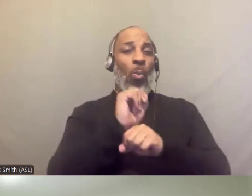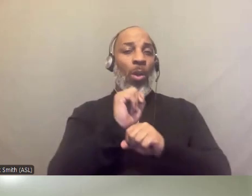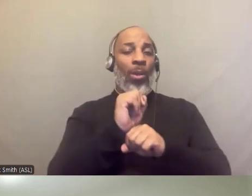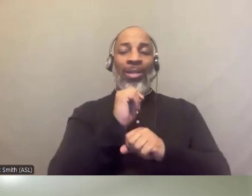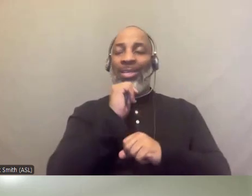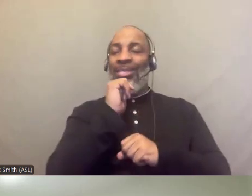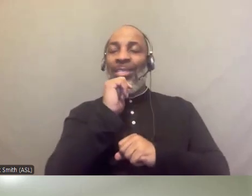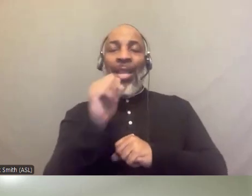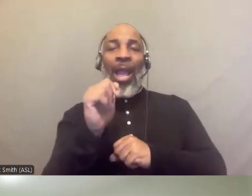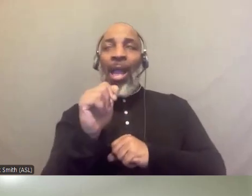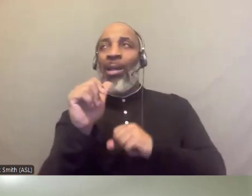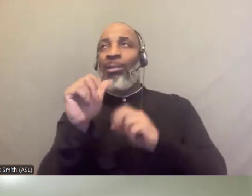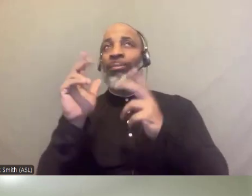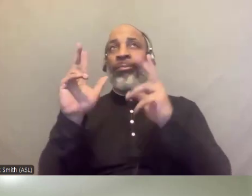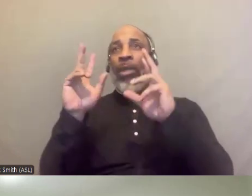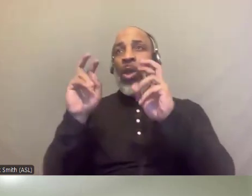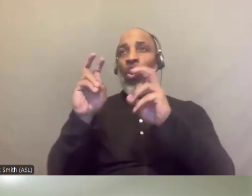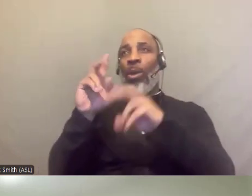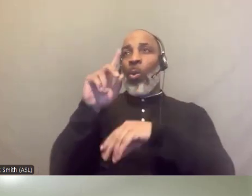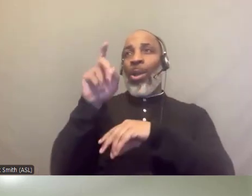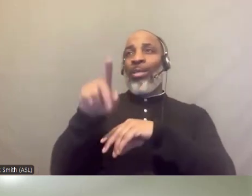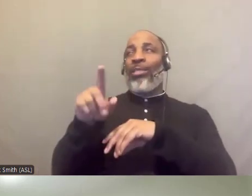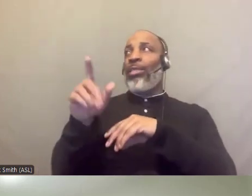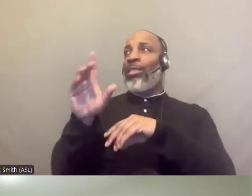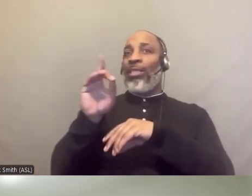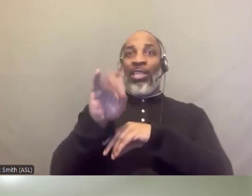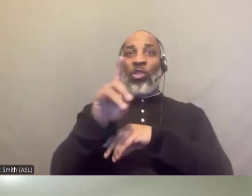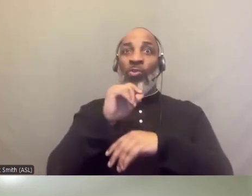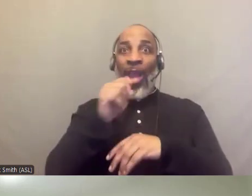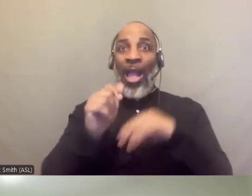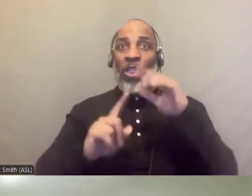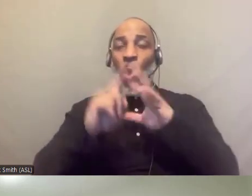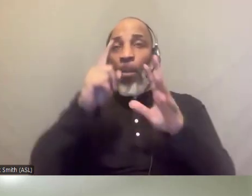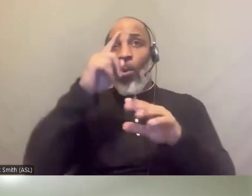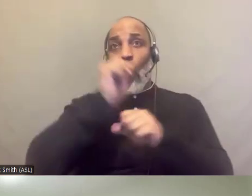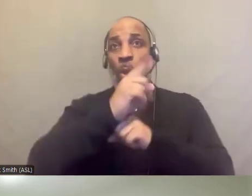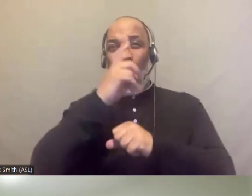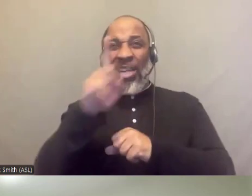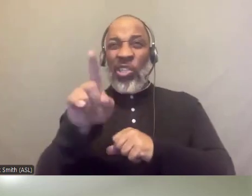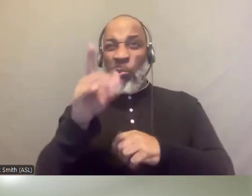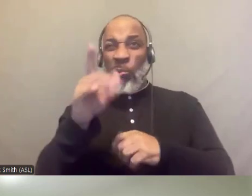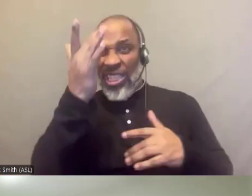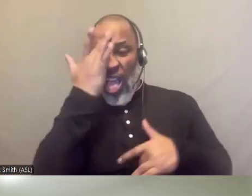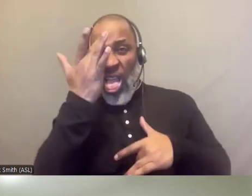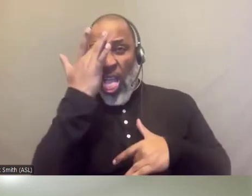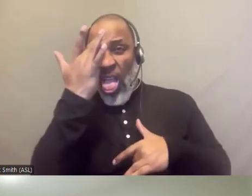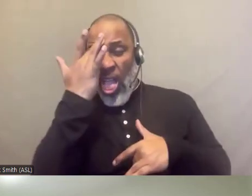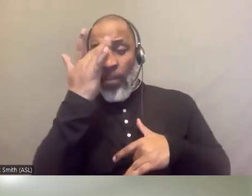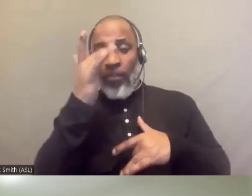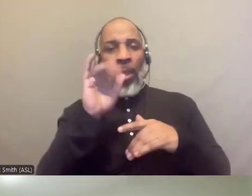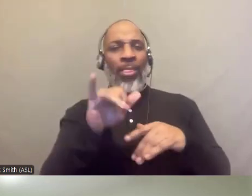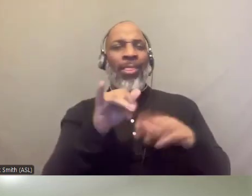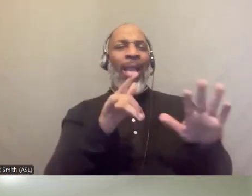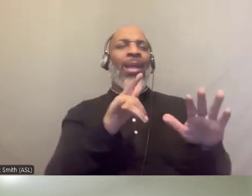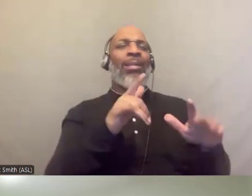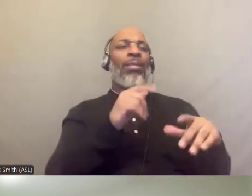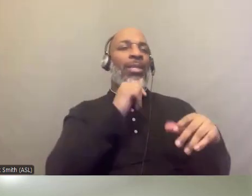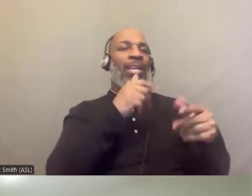question of did you not show up to work because you were too sick, which would be